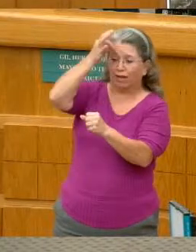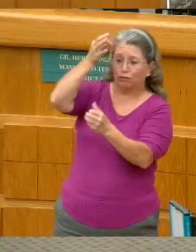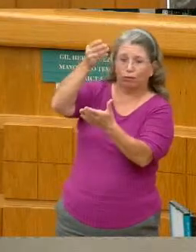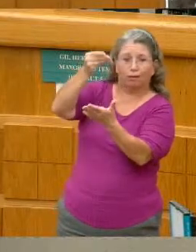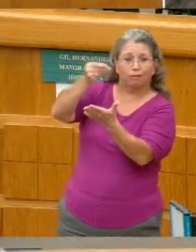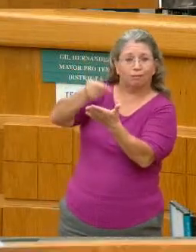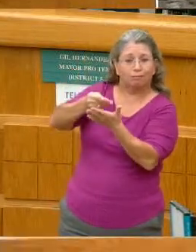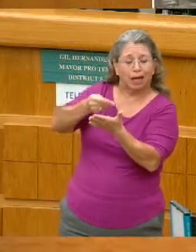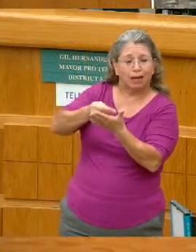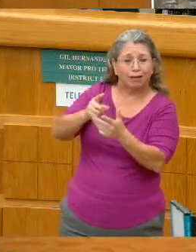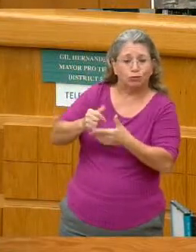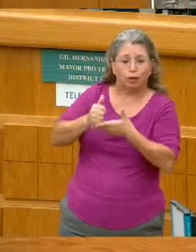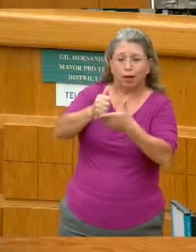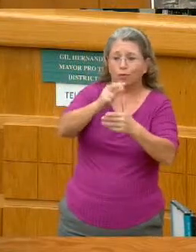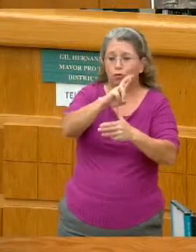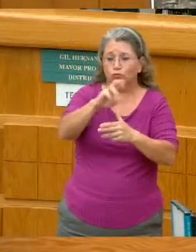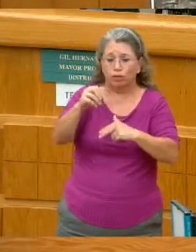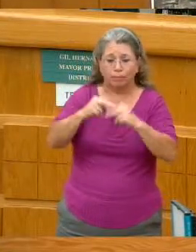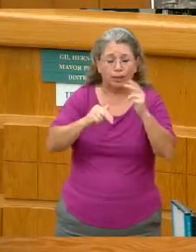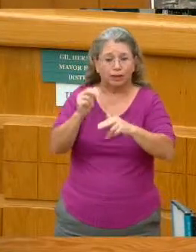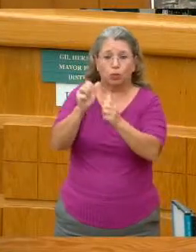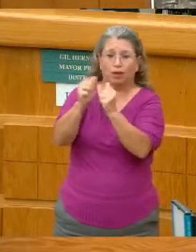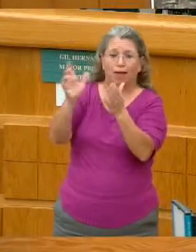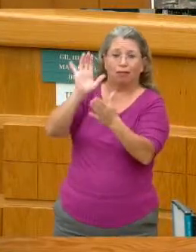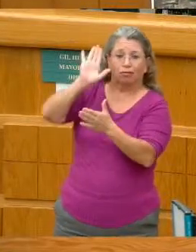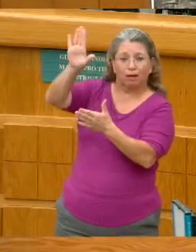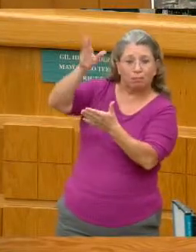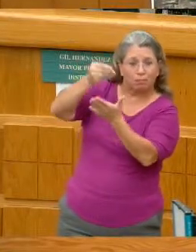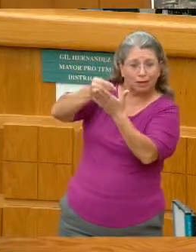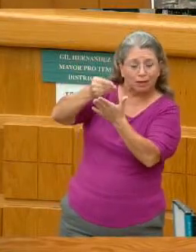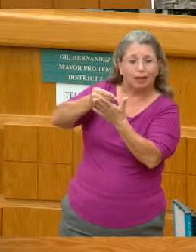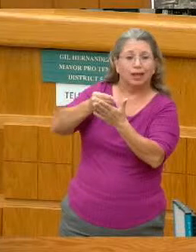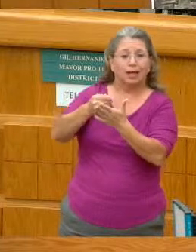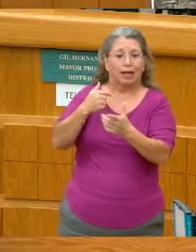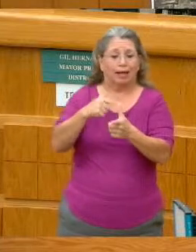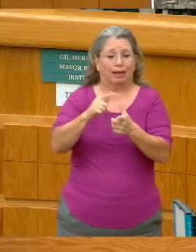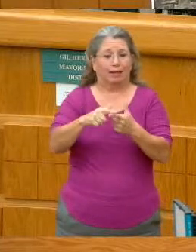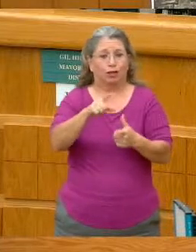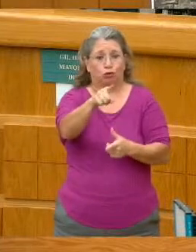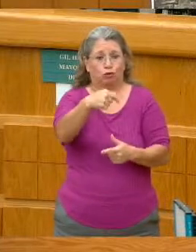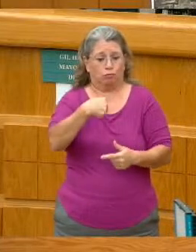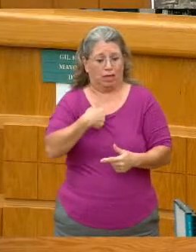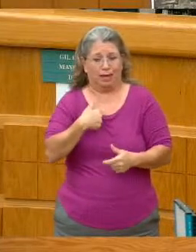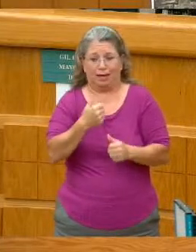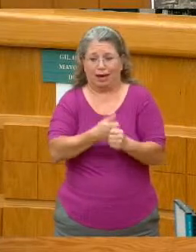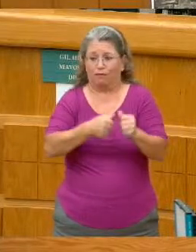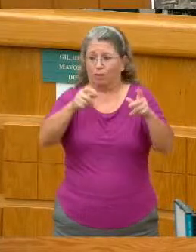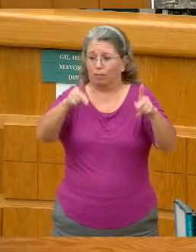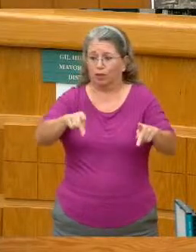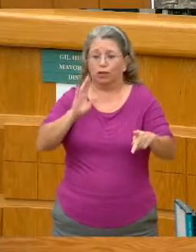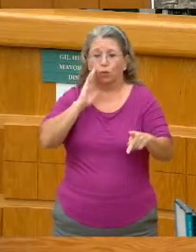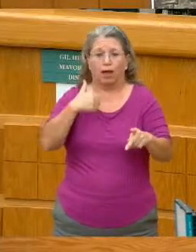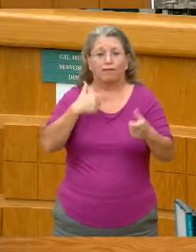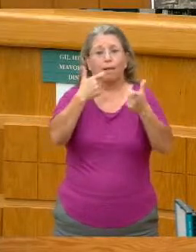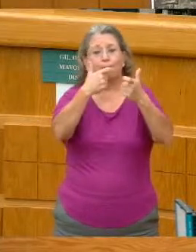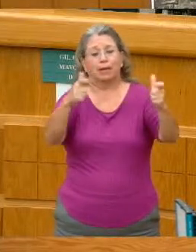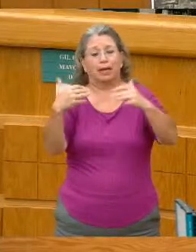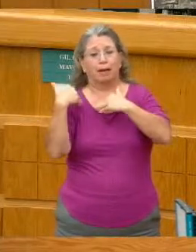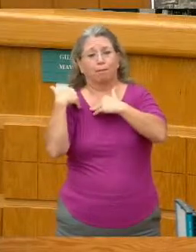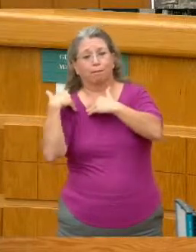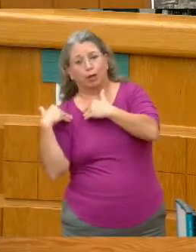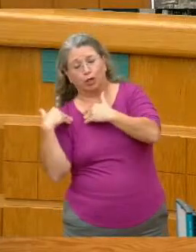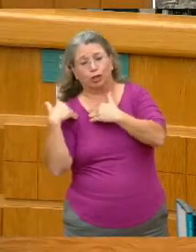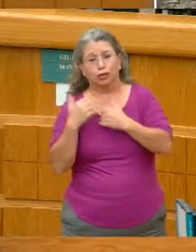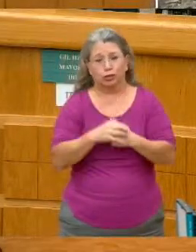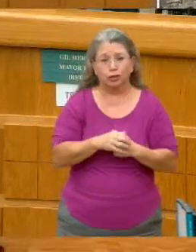assistance, you and me and everybody that's a taxpayer here is going to have a burden, a big burden, because the damage